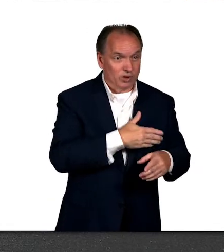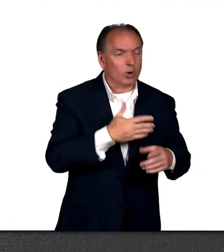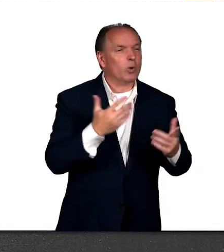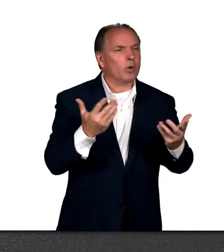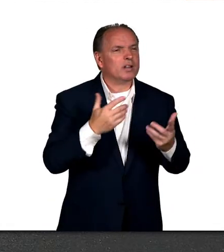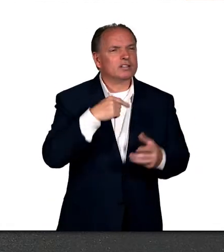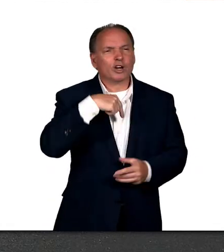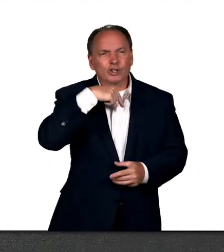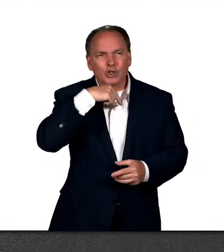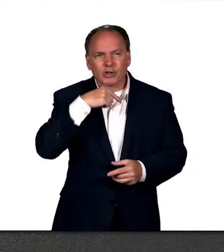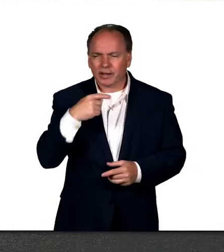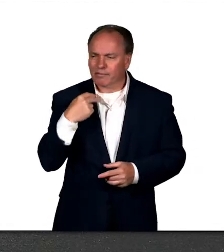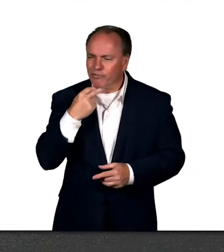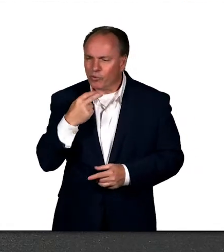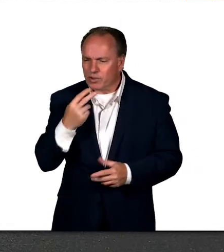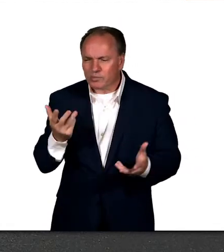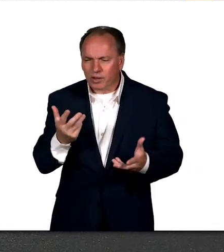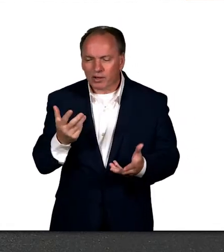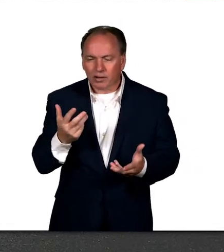turkey say?